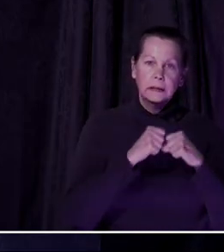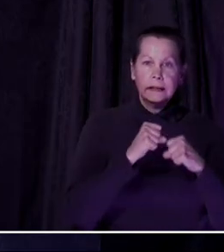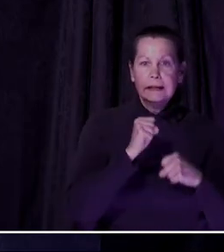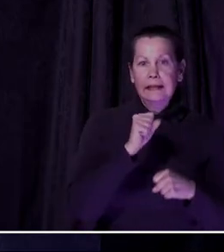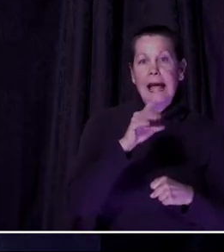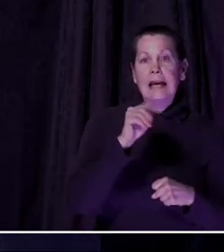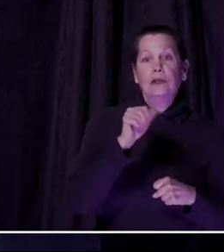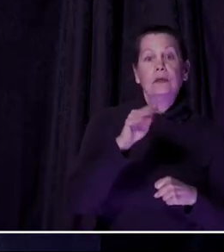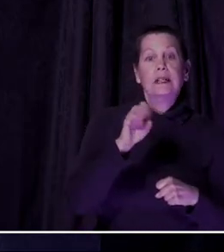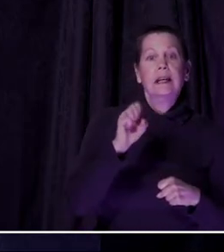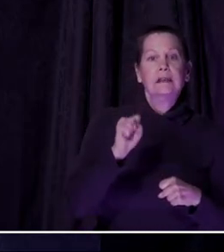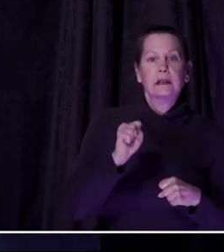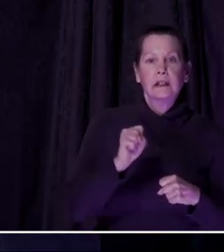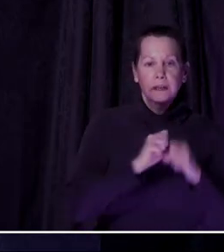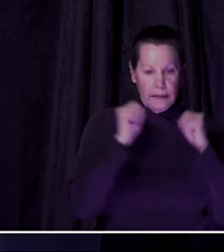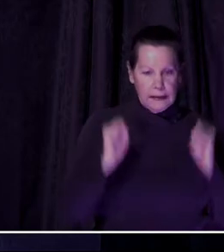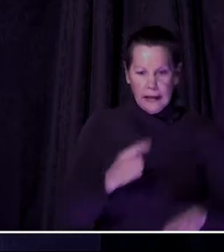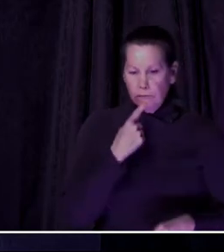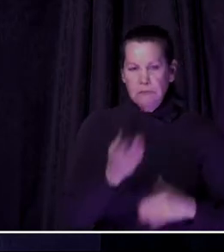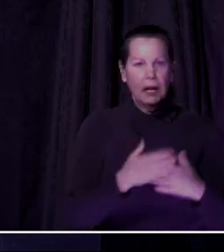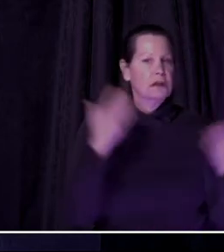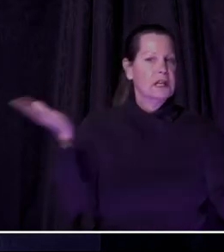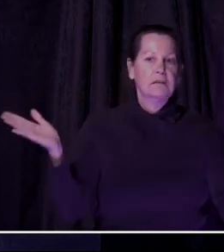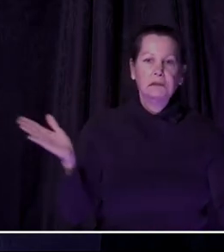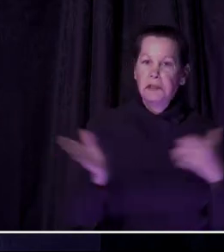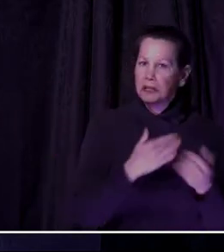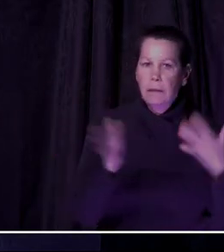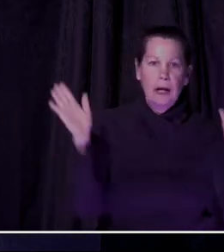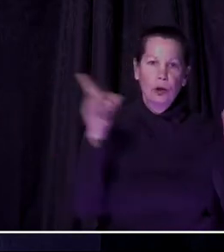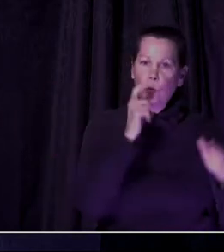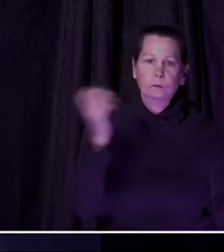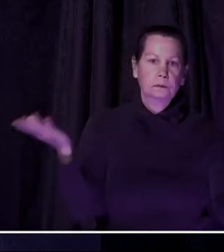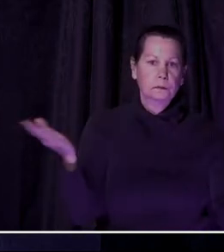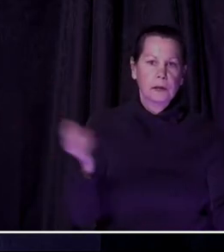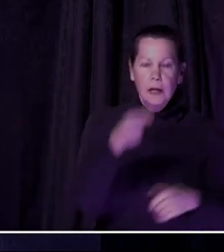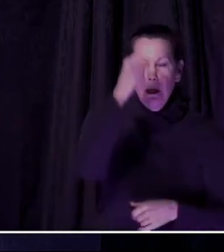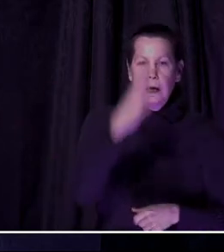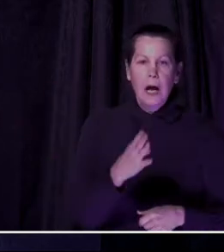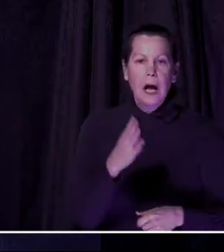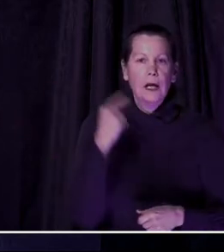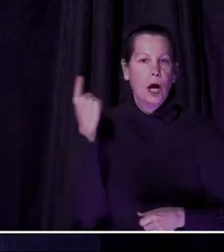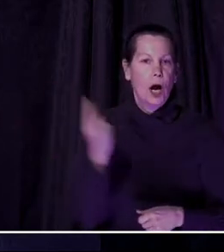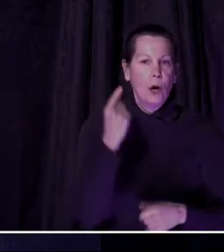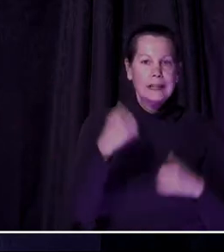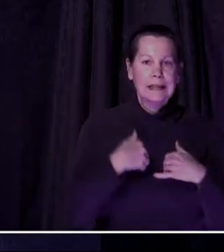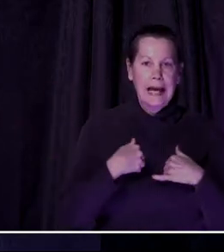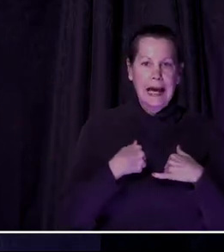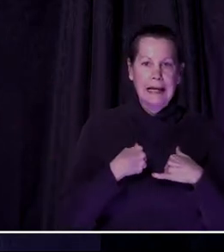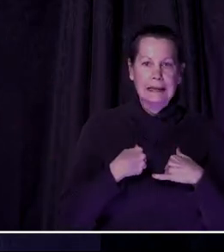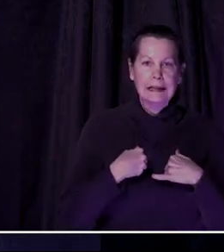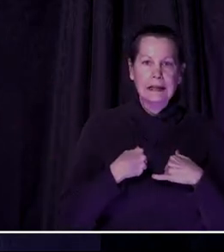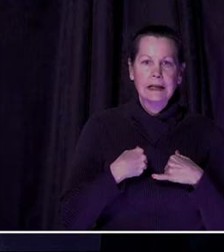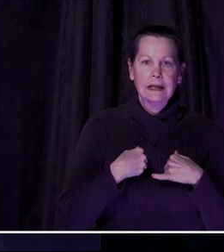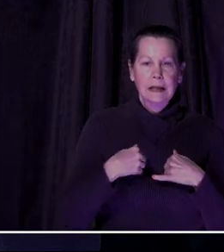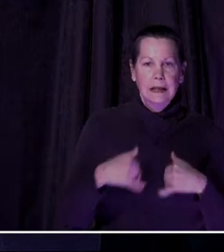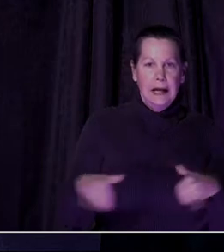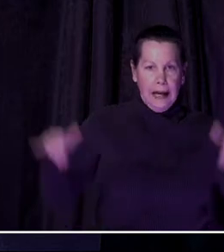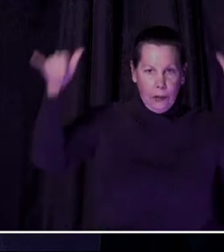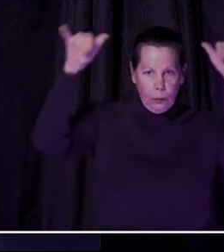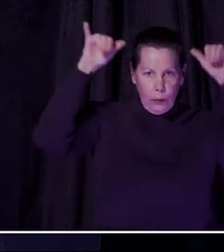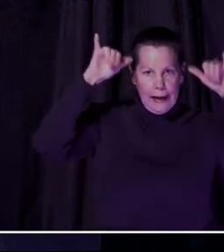Sadducees, the Sanhedrin total, doesn't matter. God always has a ram in the